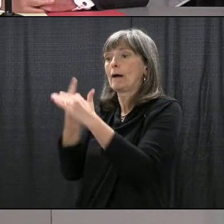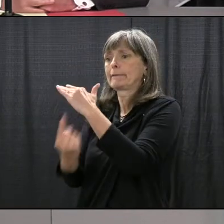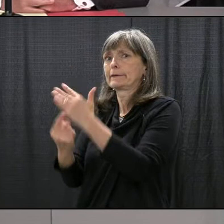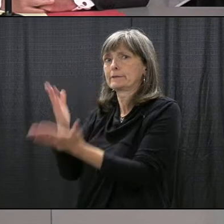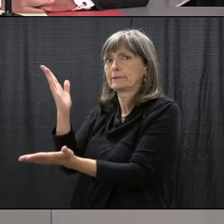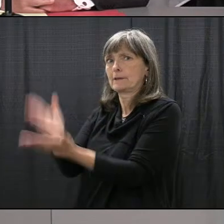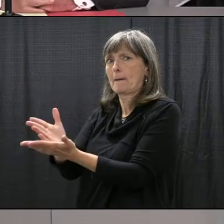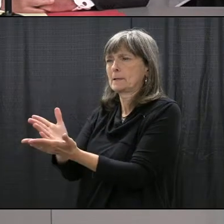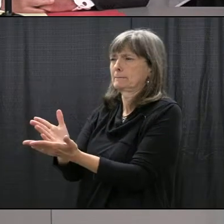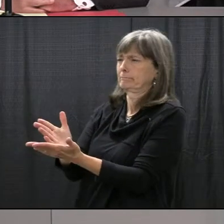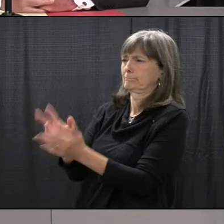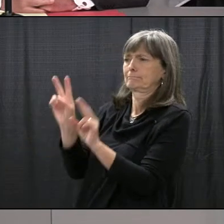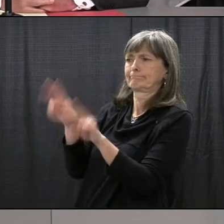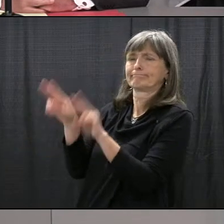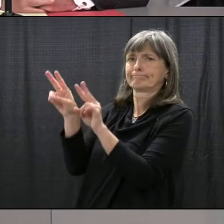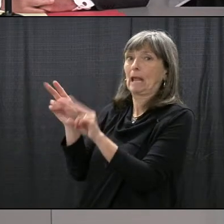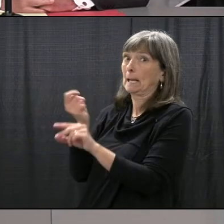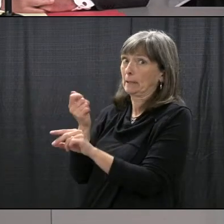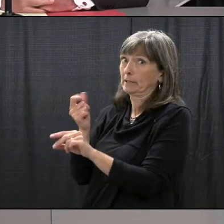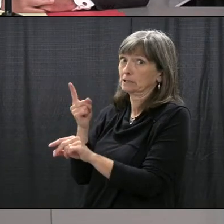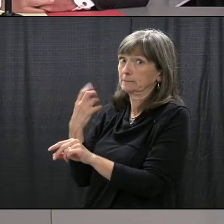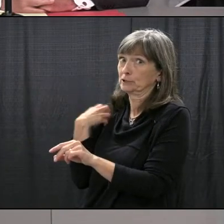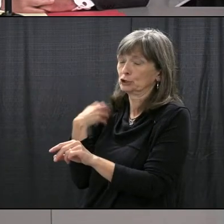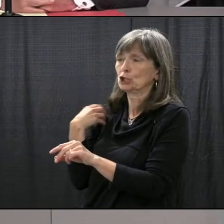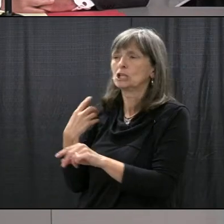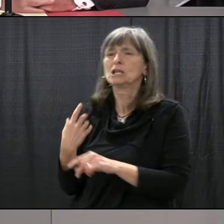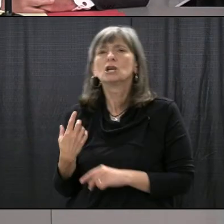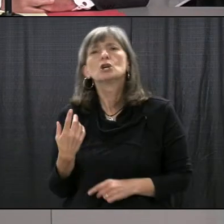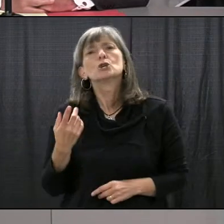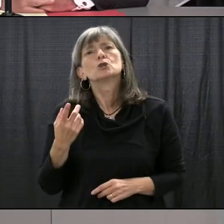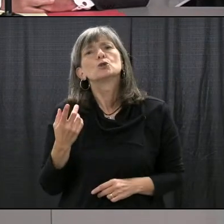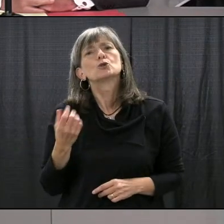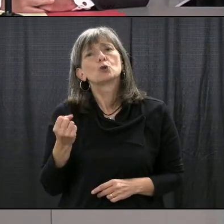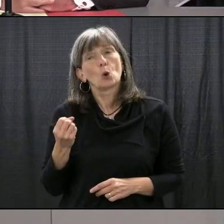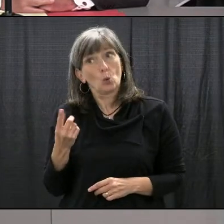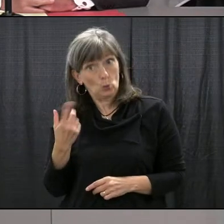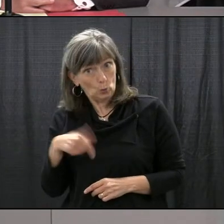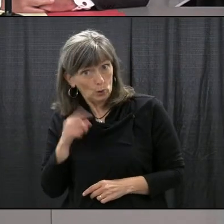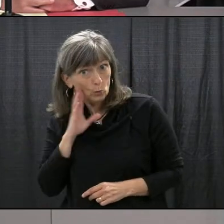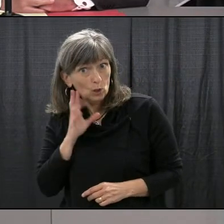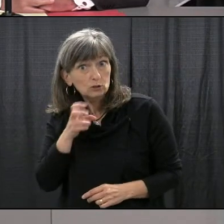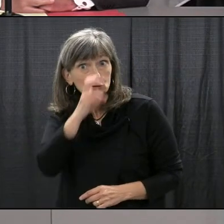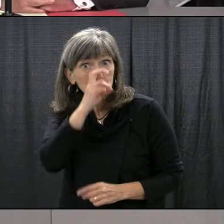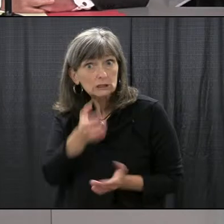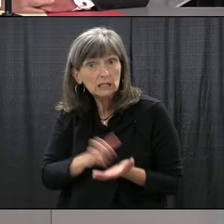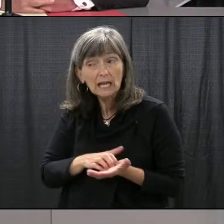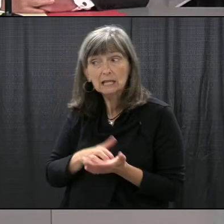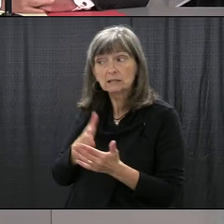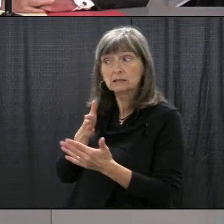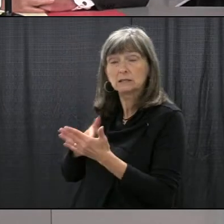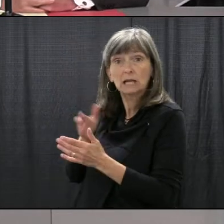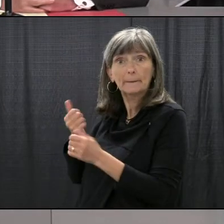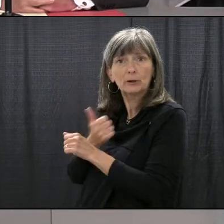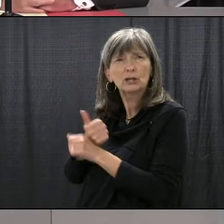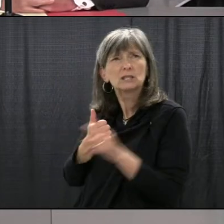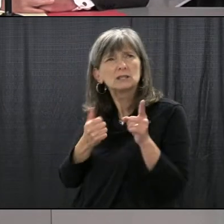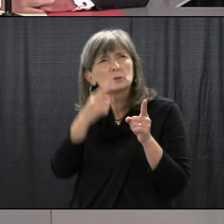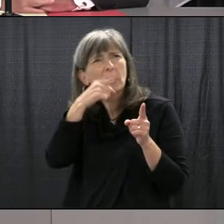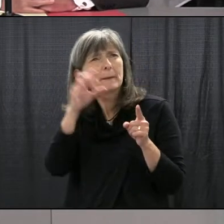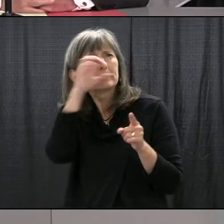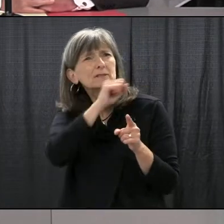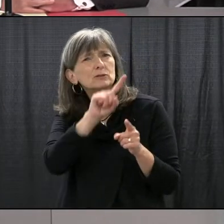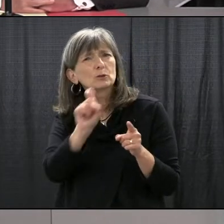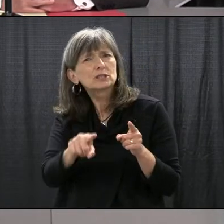province reconsider its travel restrictions with respect to Alberta? Sorry, could you just repeat the last